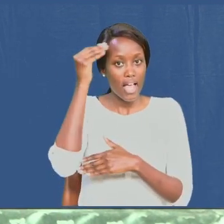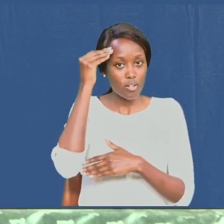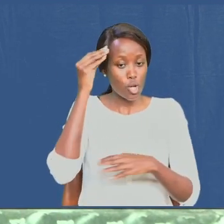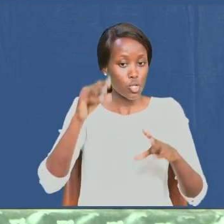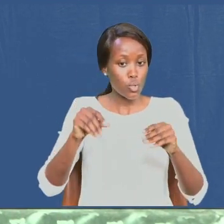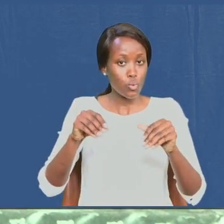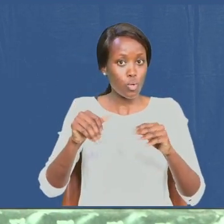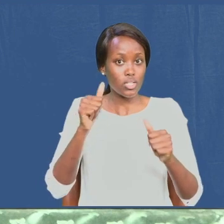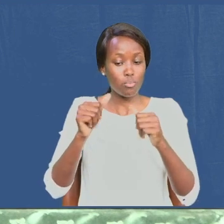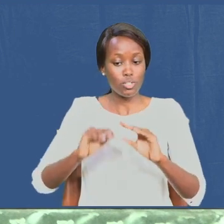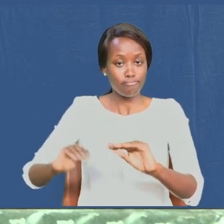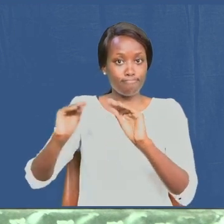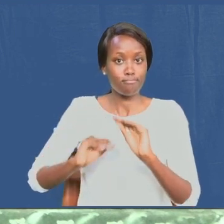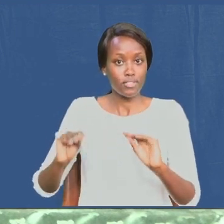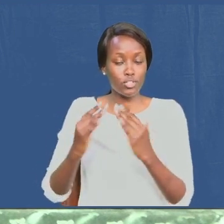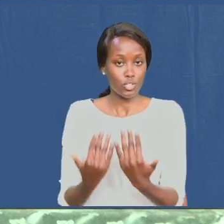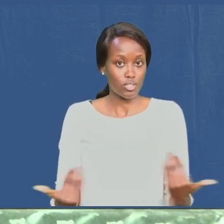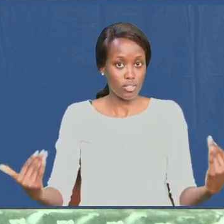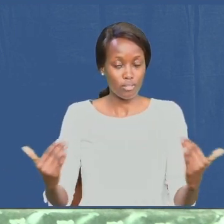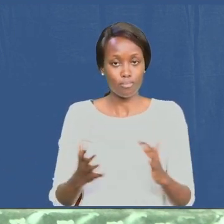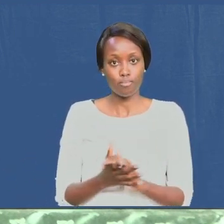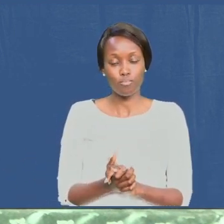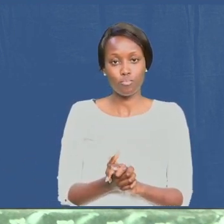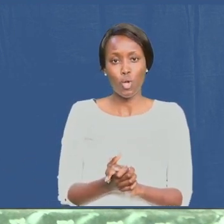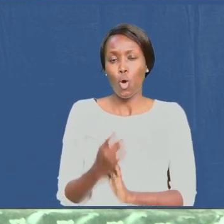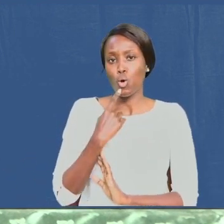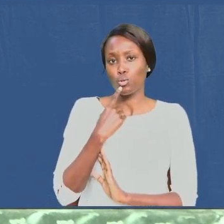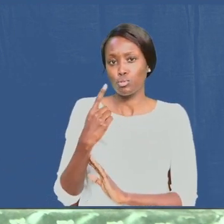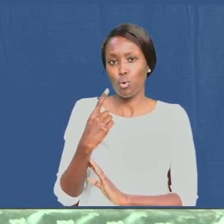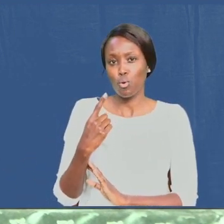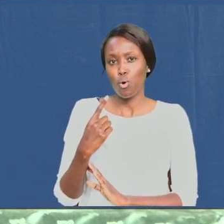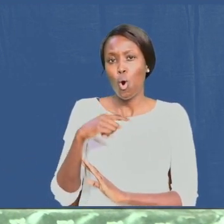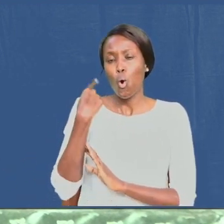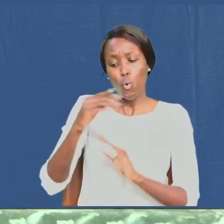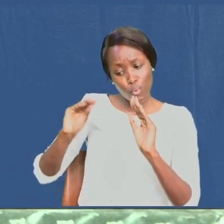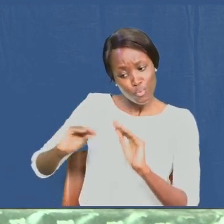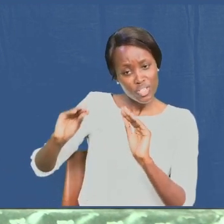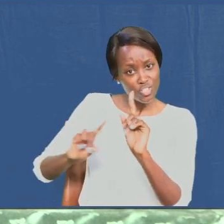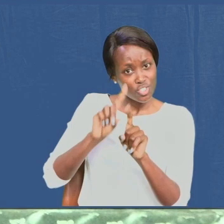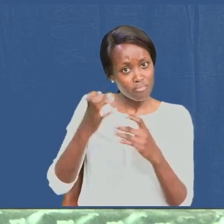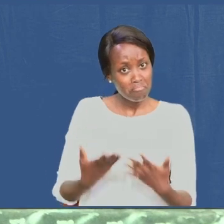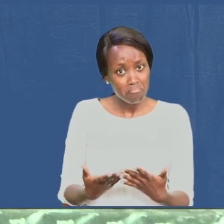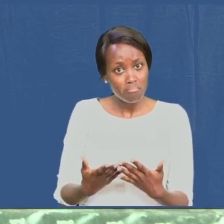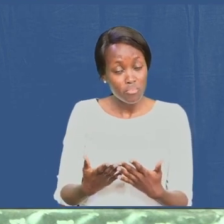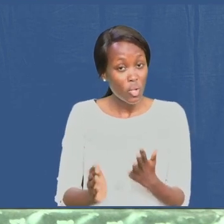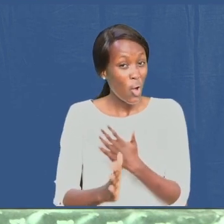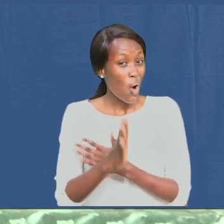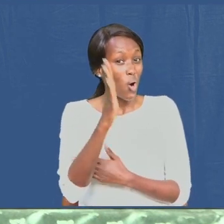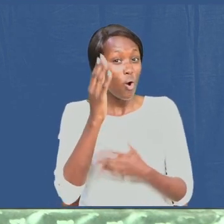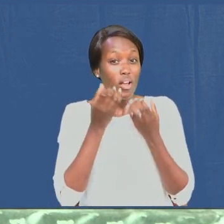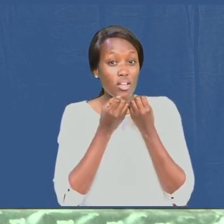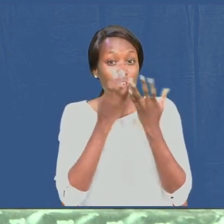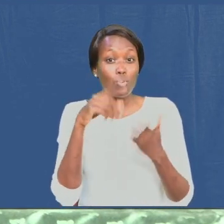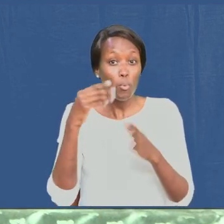offered to its children. But who should teach? Does God tell us who should teach?